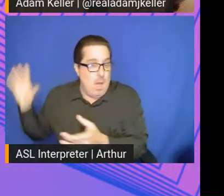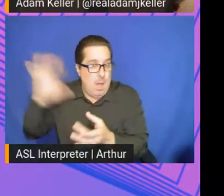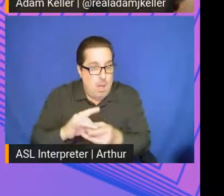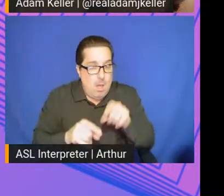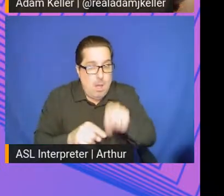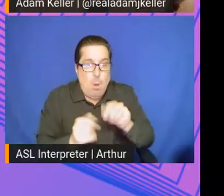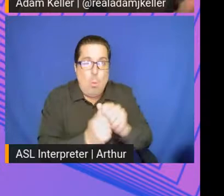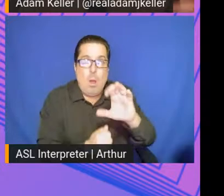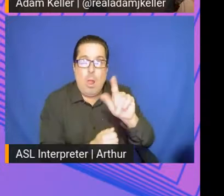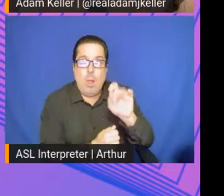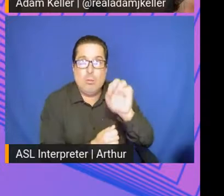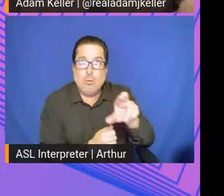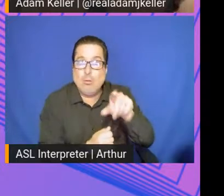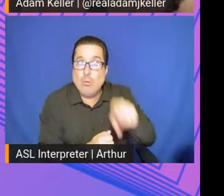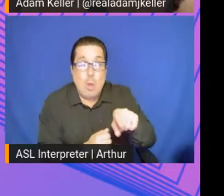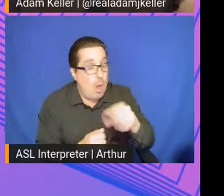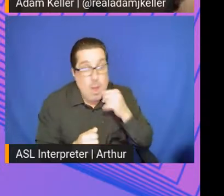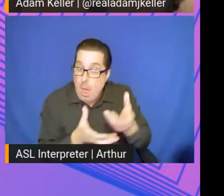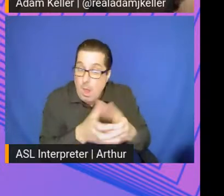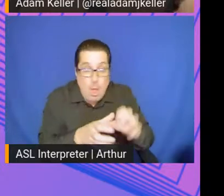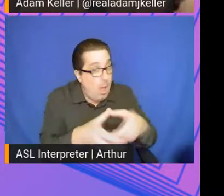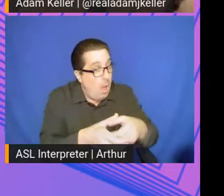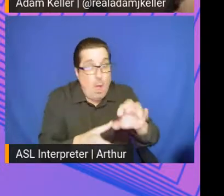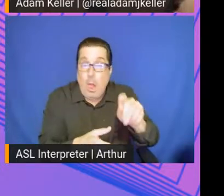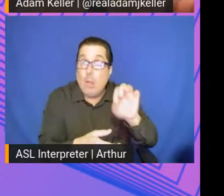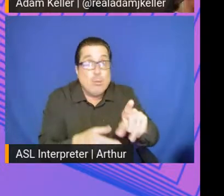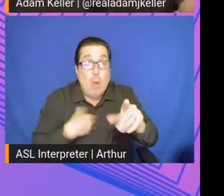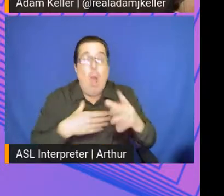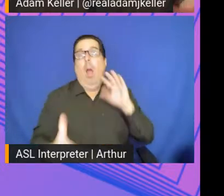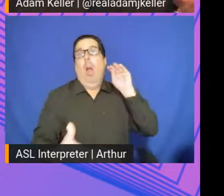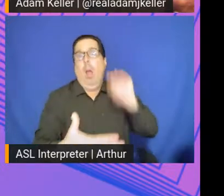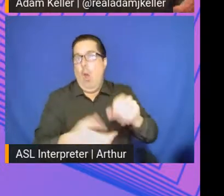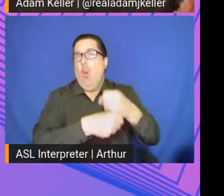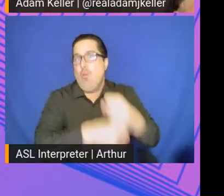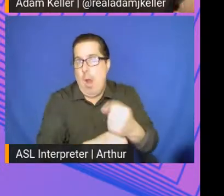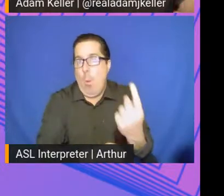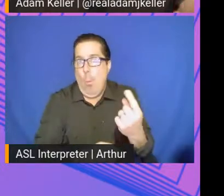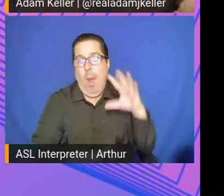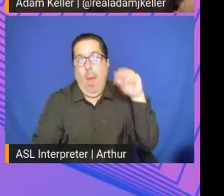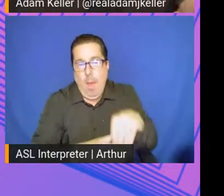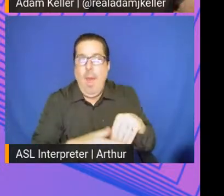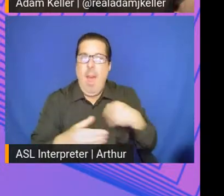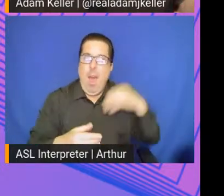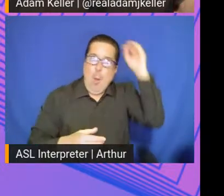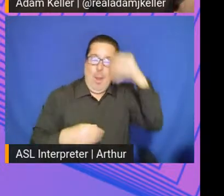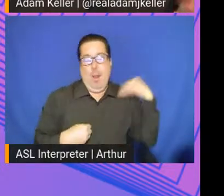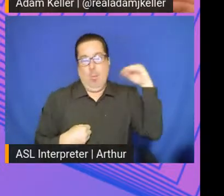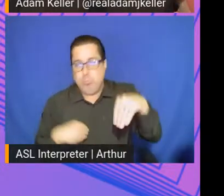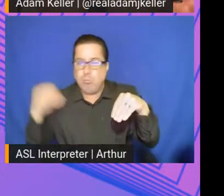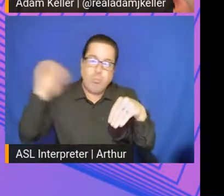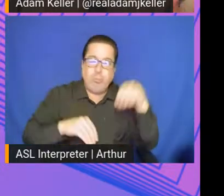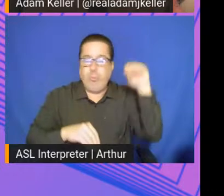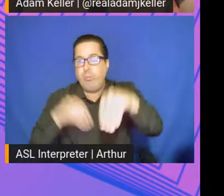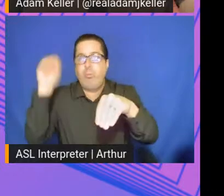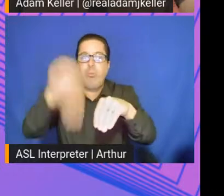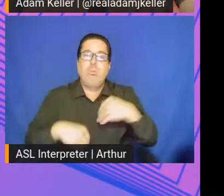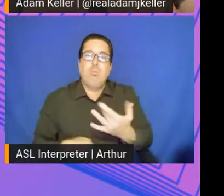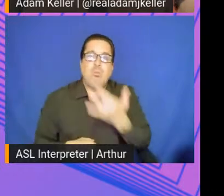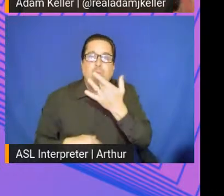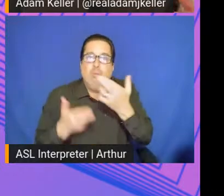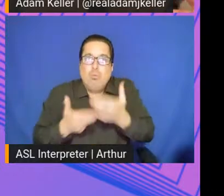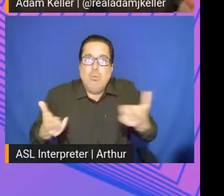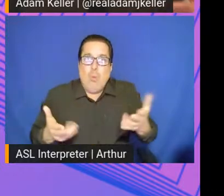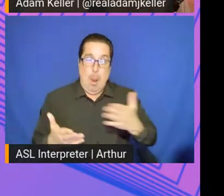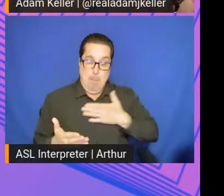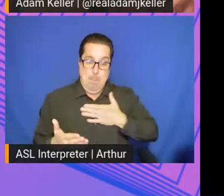but if I didn't pass in a cluster, it would create a cluster as well. So you can see it's building all of these resources on my behalf,